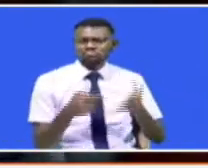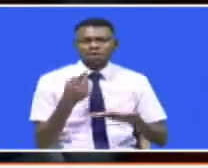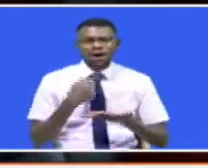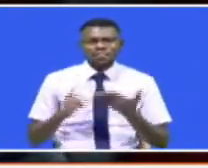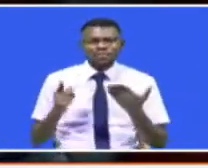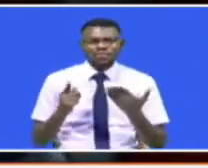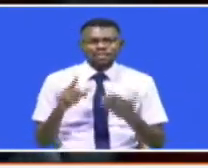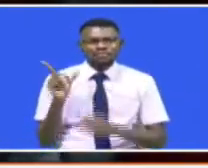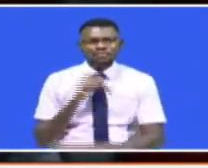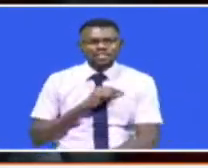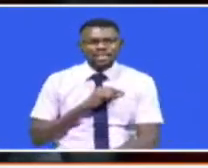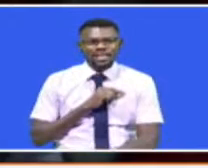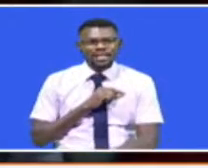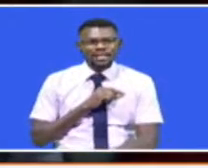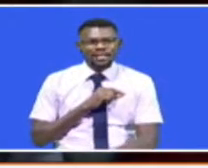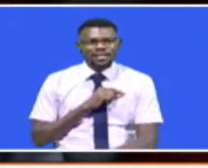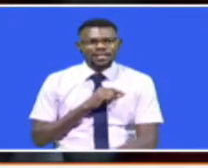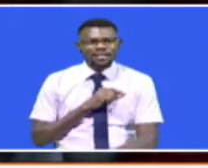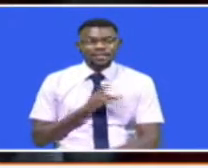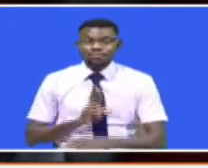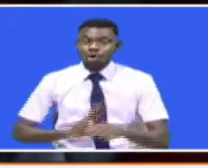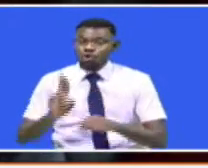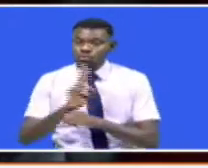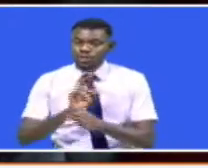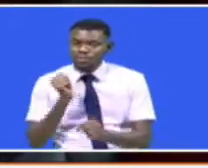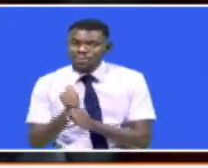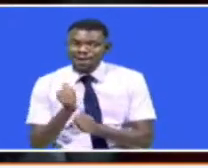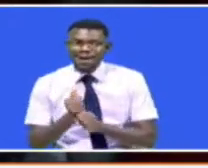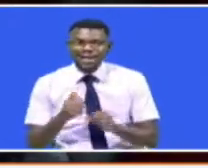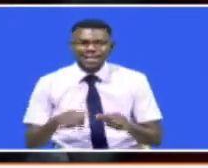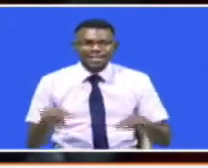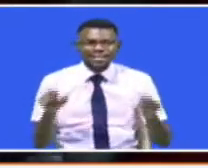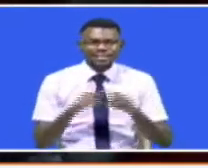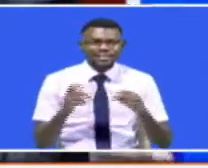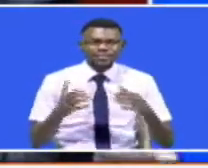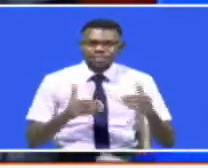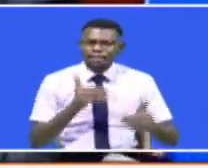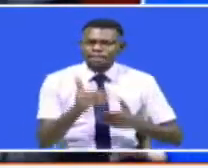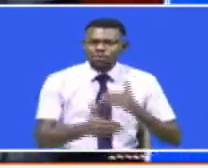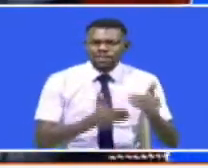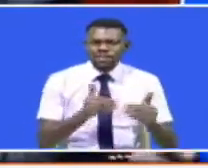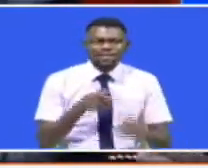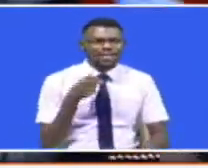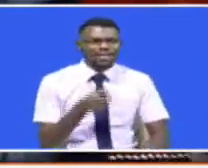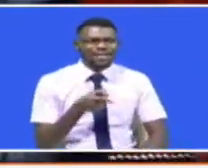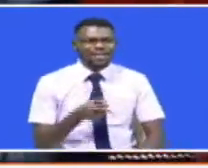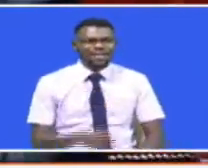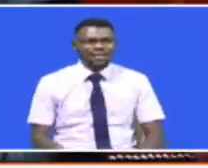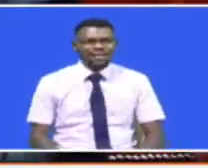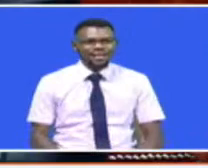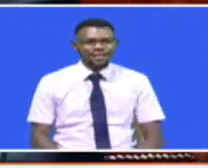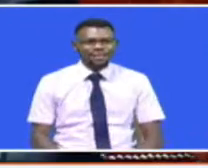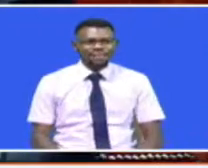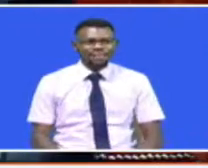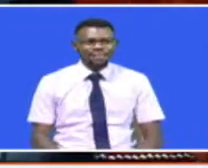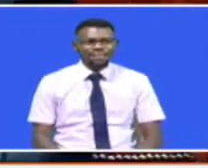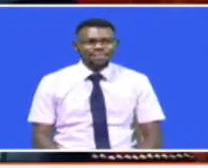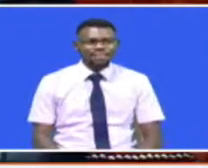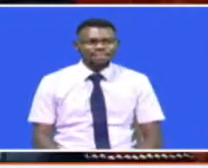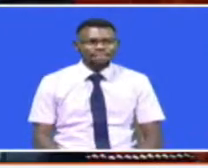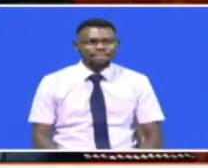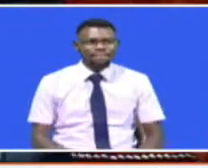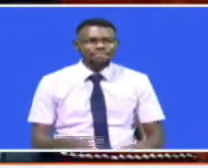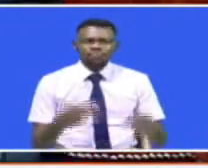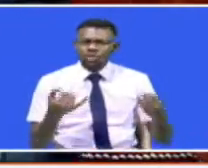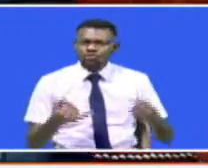and these safeguards are working, and that there are no abuses of processes. If this committee accords you favor, try